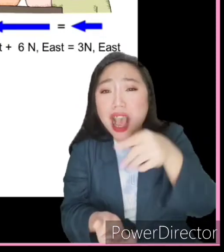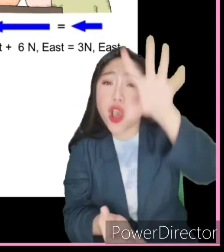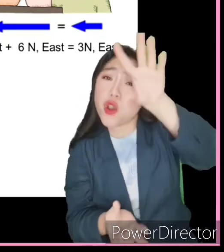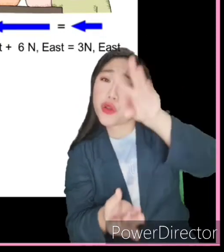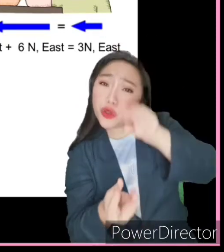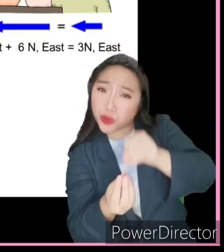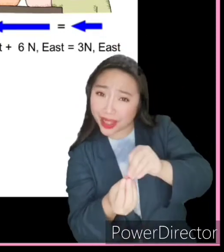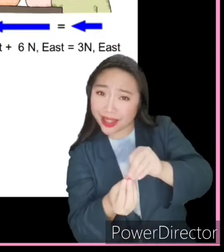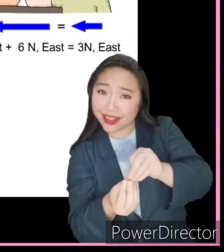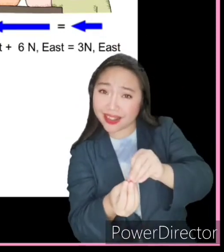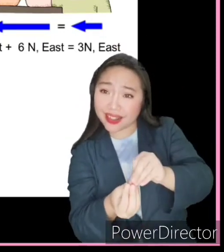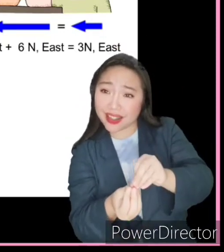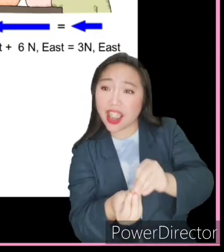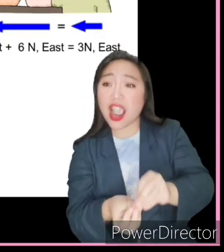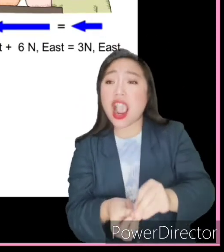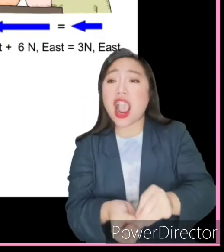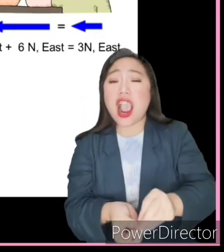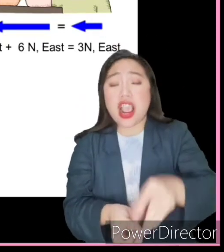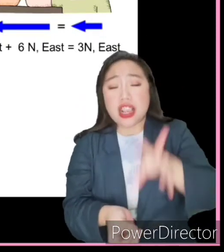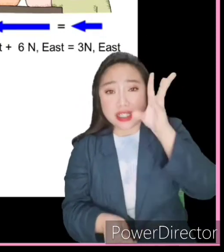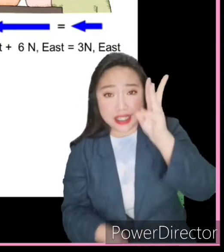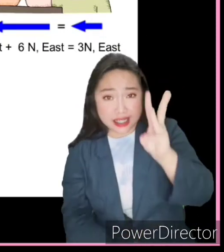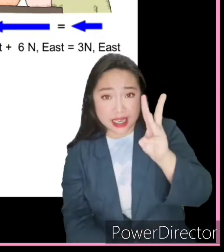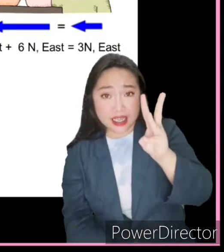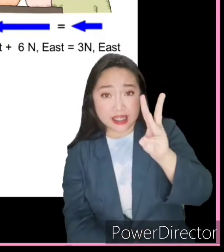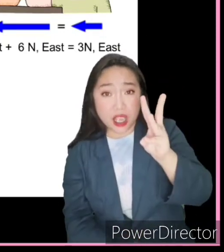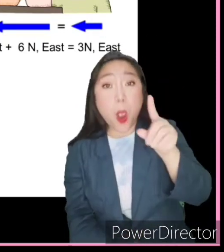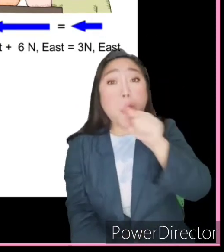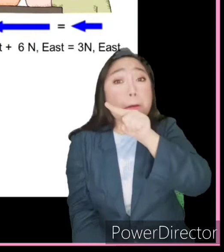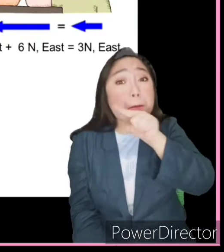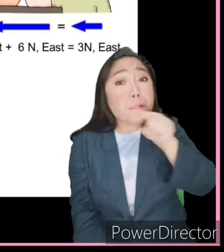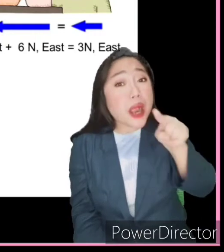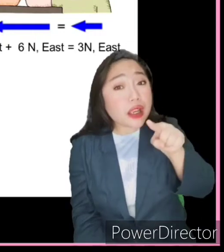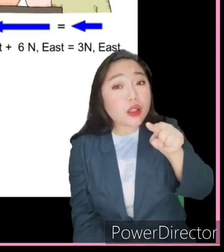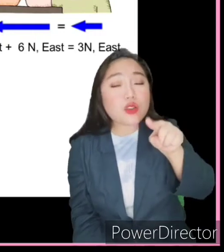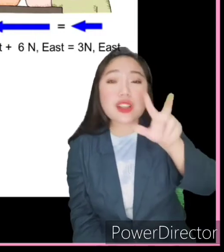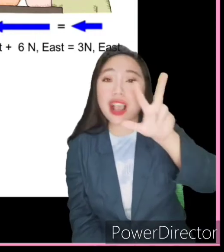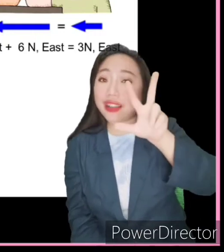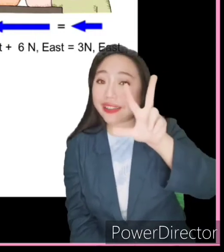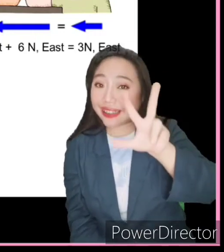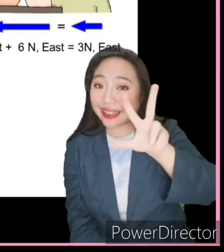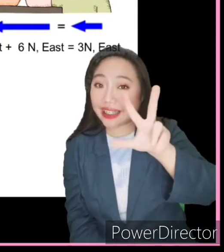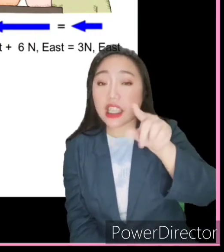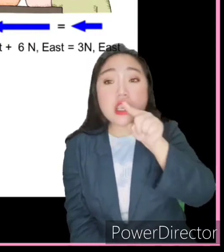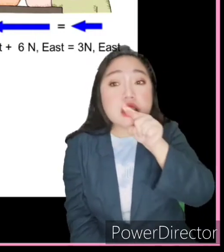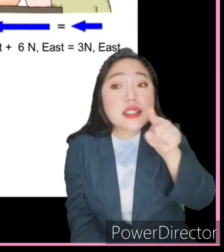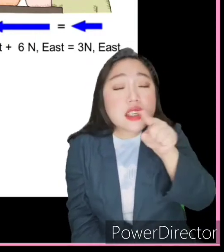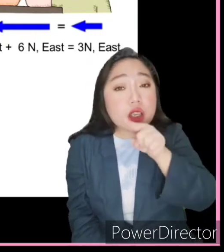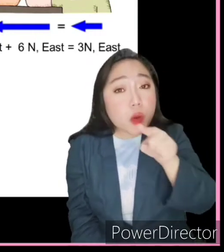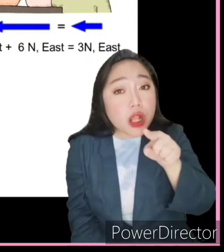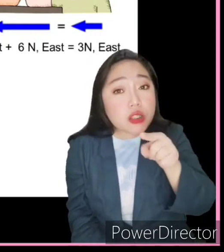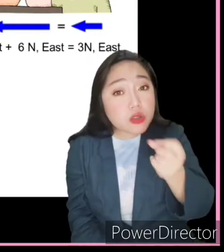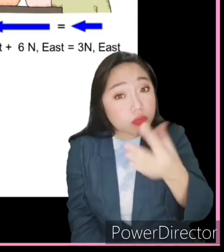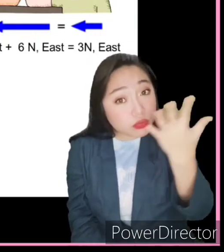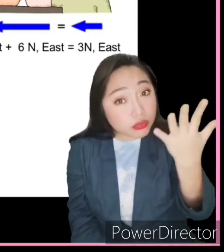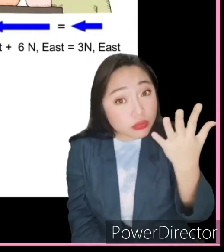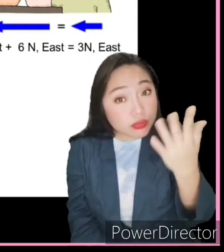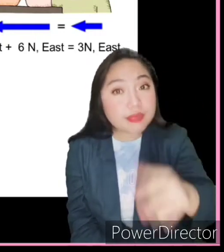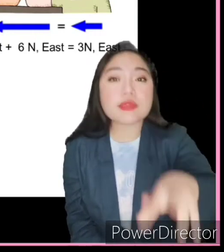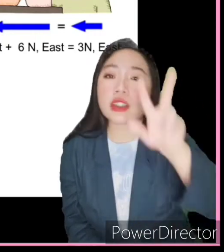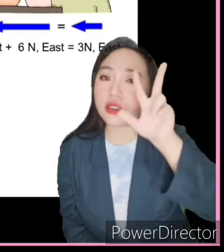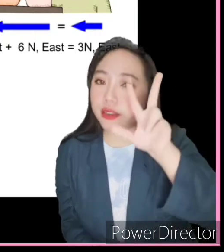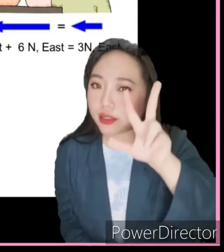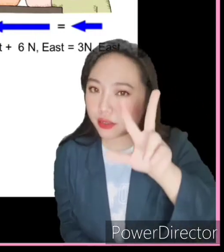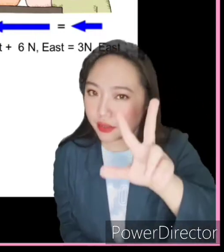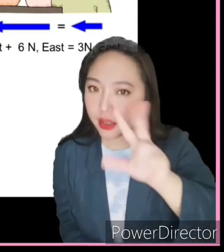is 3 and would lose. But then what is the total force that was exerted on the two? It was 3